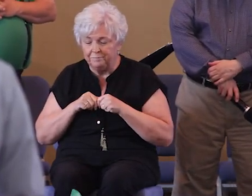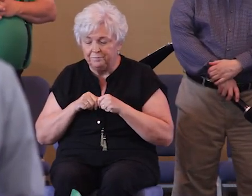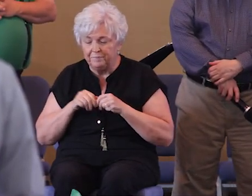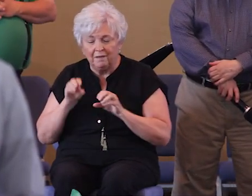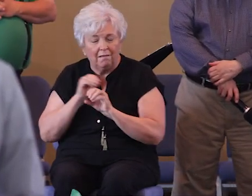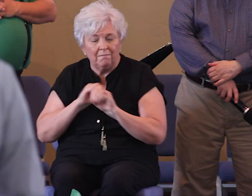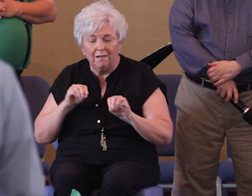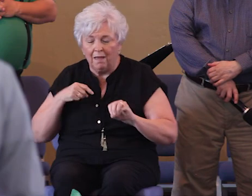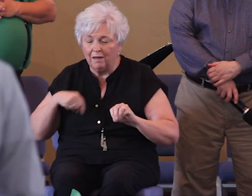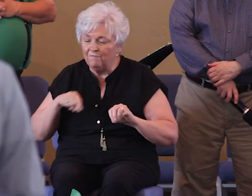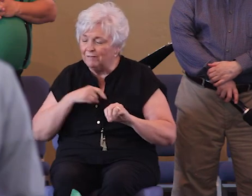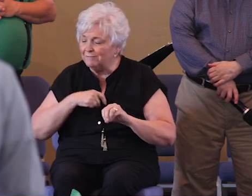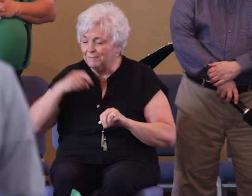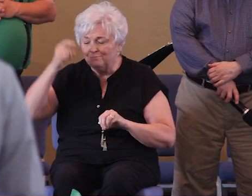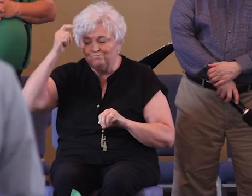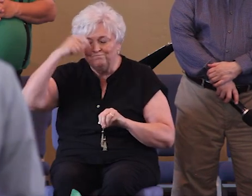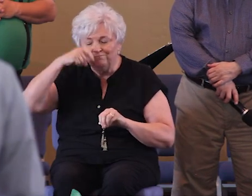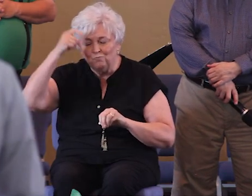None of us are wise enough.